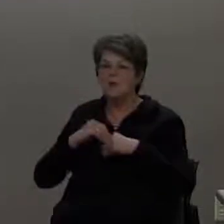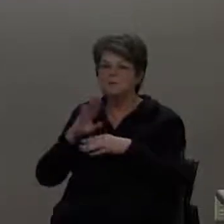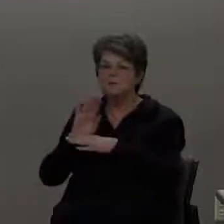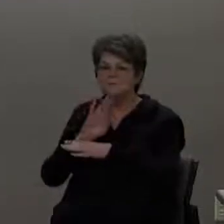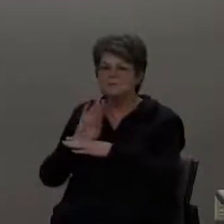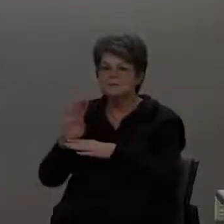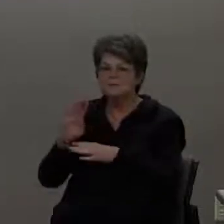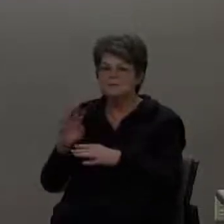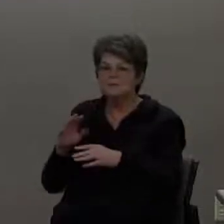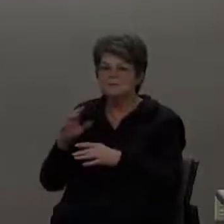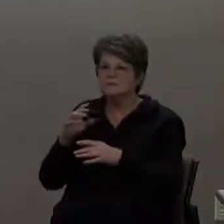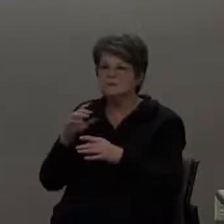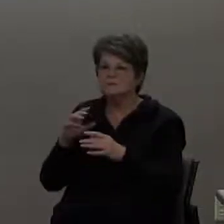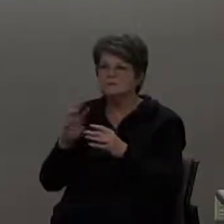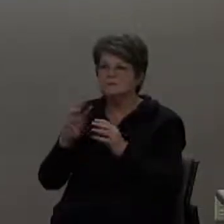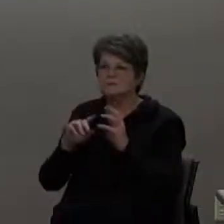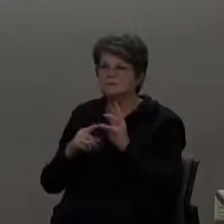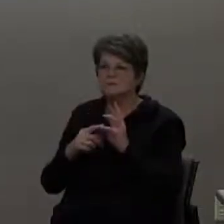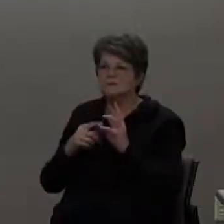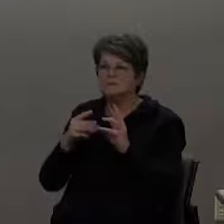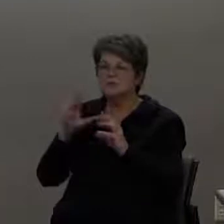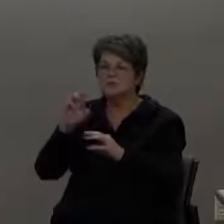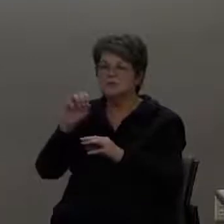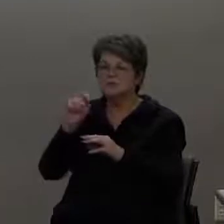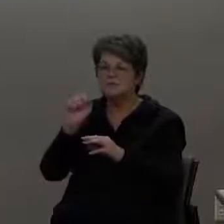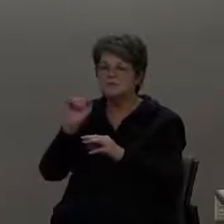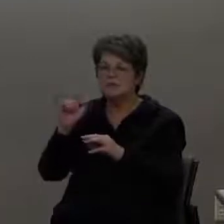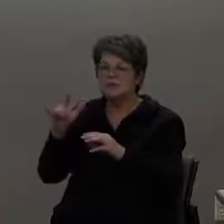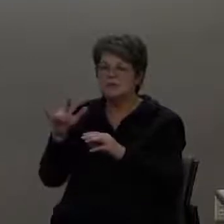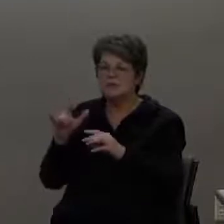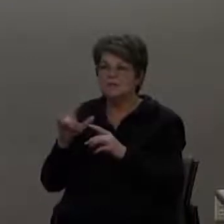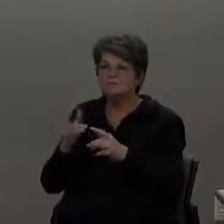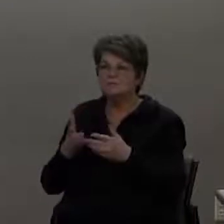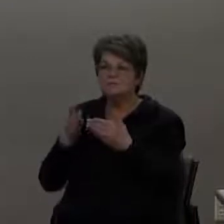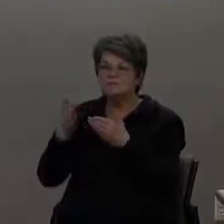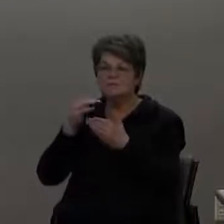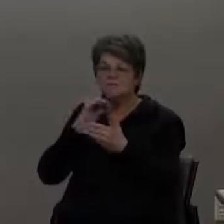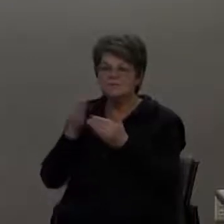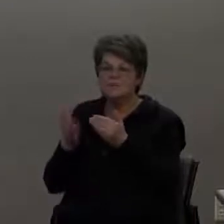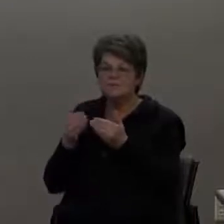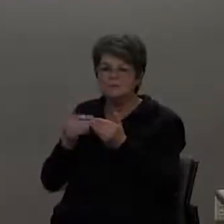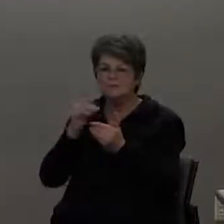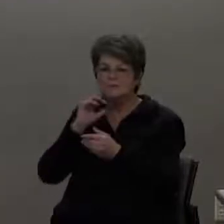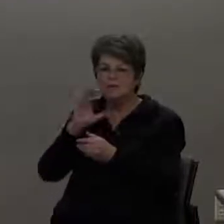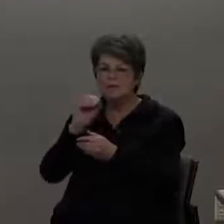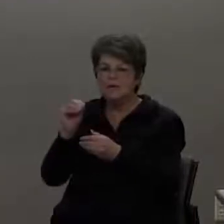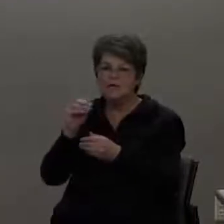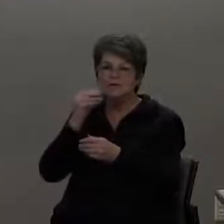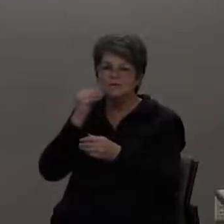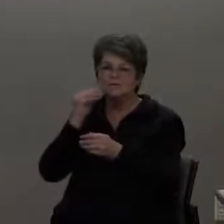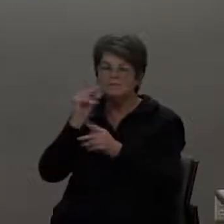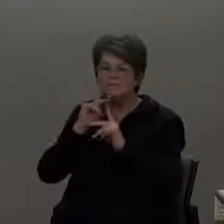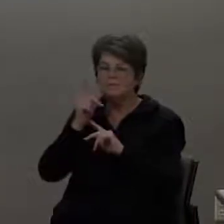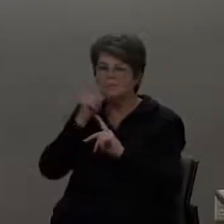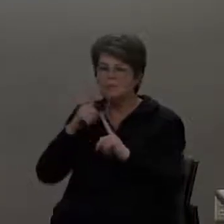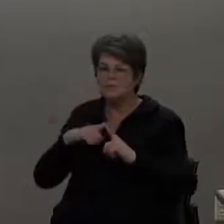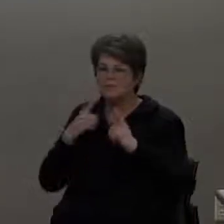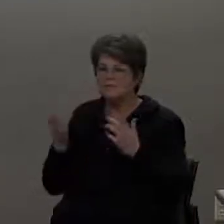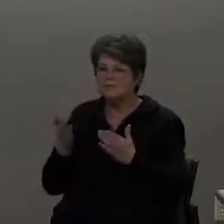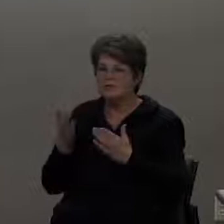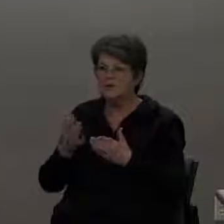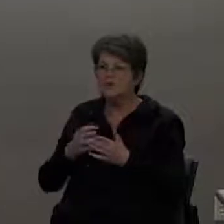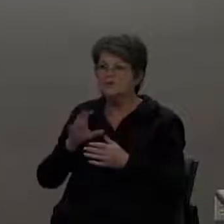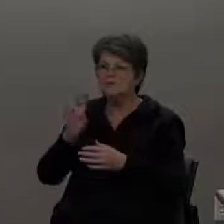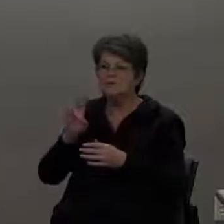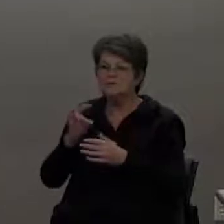Sixth, diversify and support retail and service offerings to enhance the livability and convenience for county residents. Seventh, pursue economic